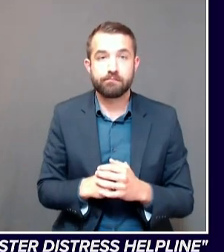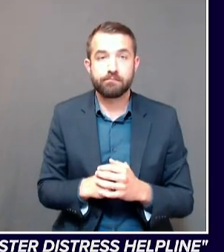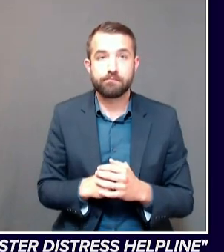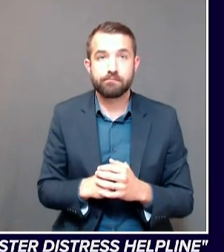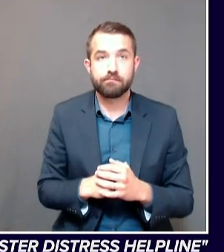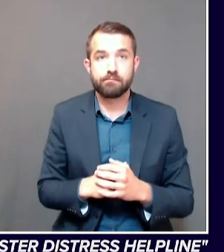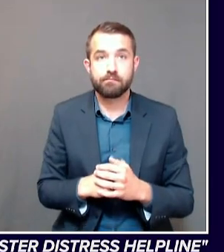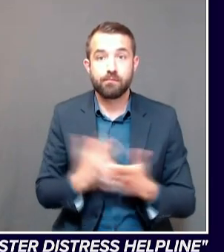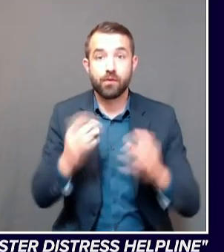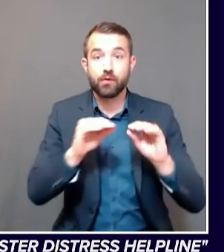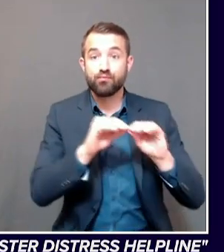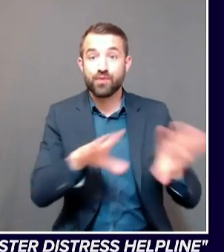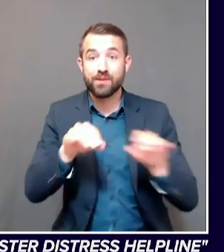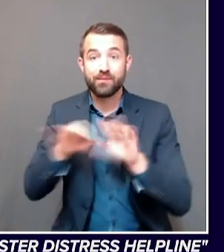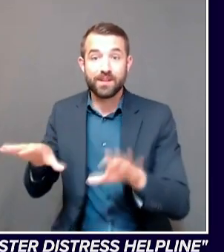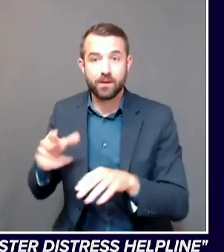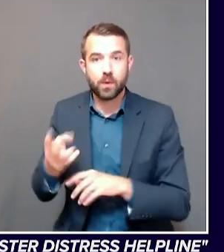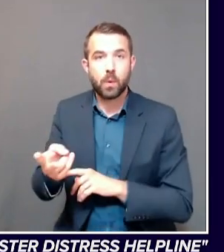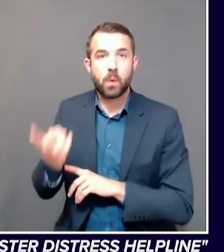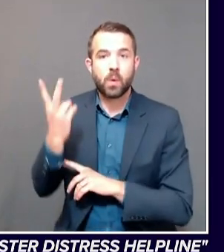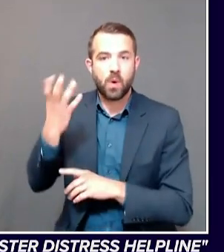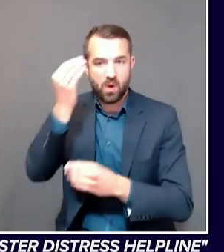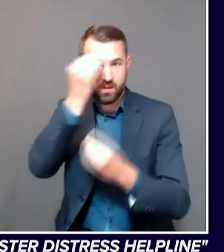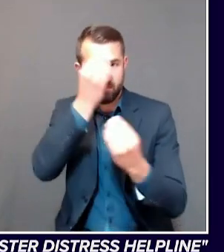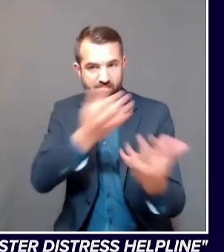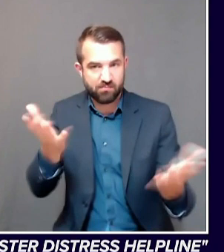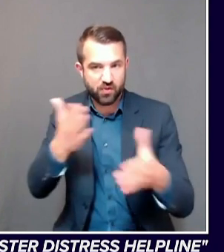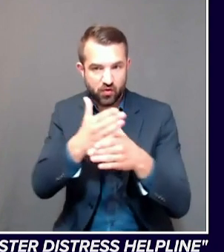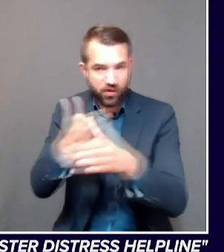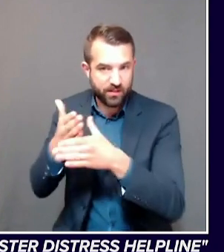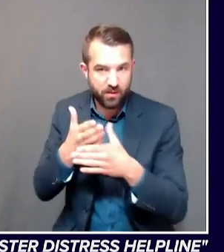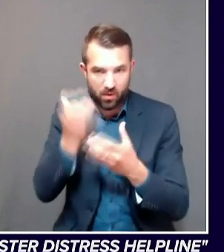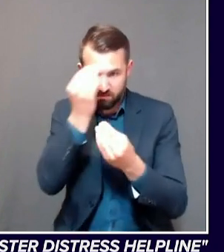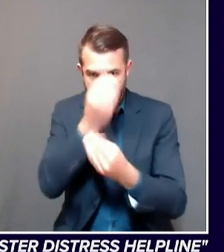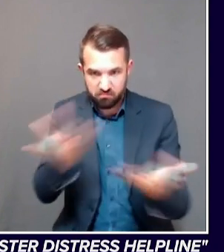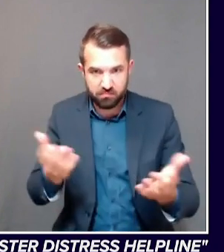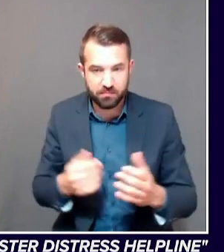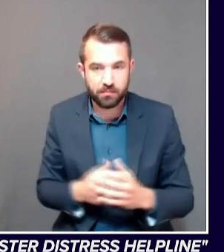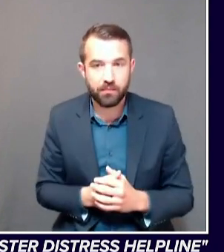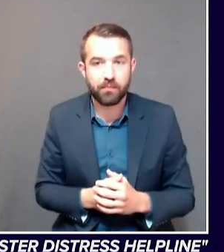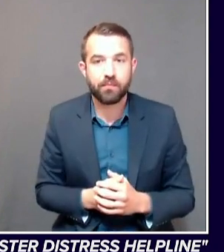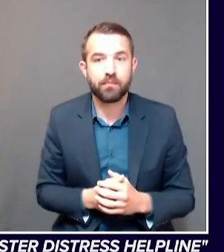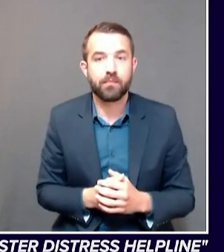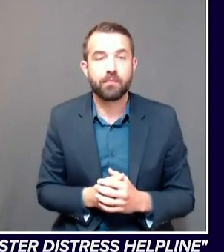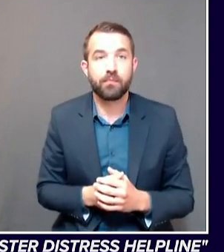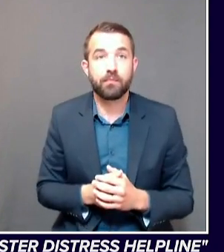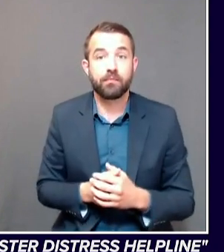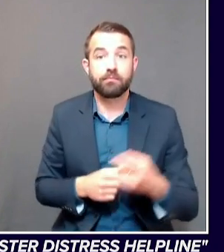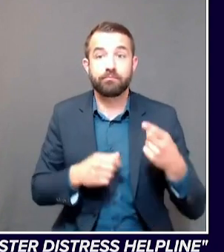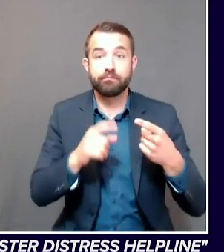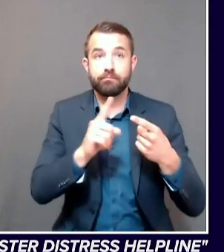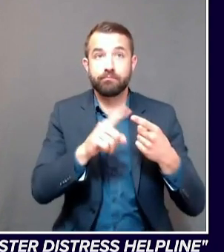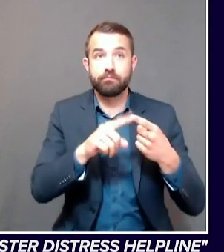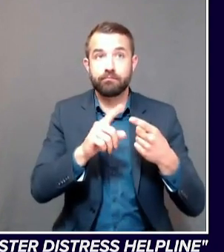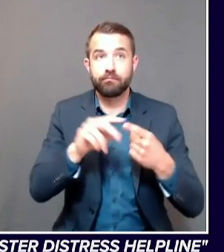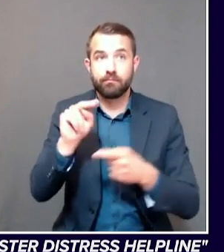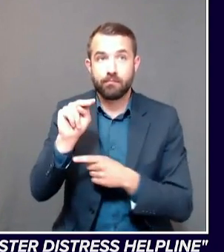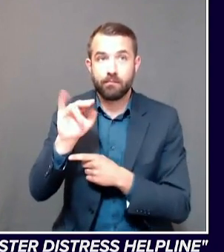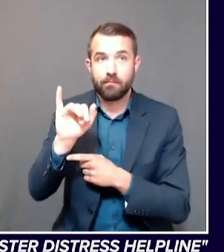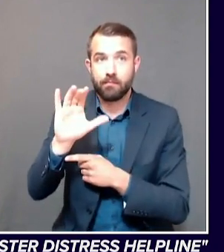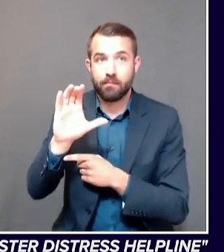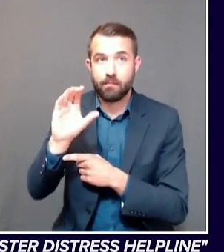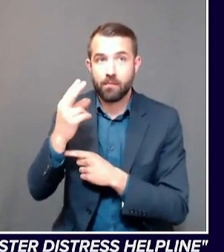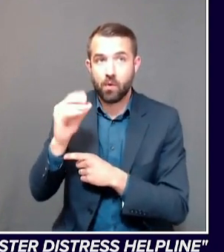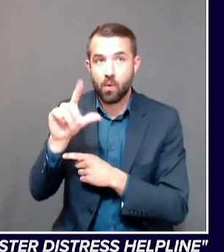On two of the outbreaks that we have been focused on and more actively engaged recently. The first is at Nichols